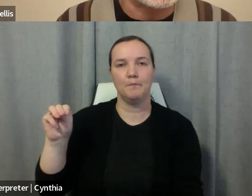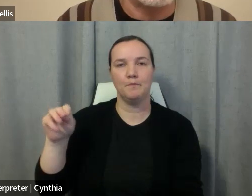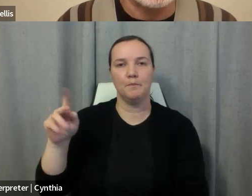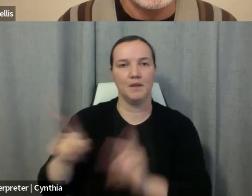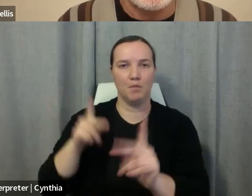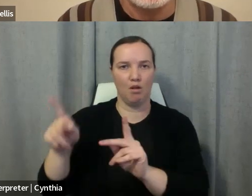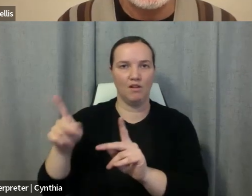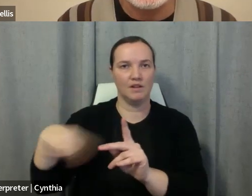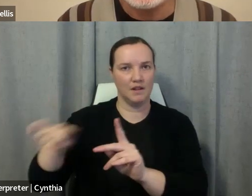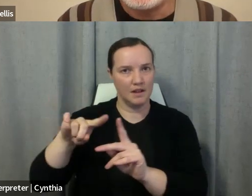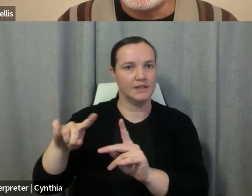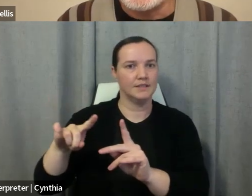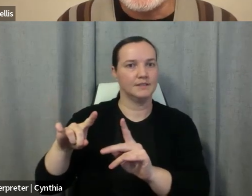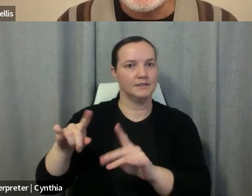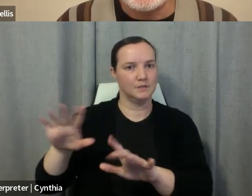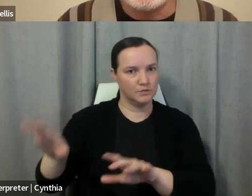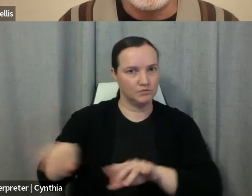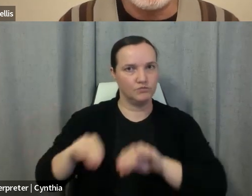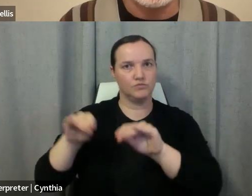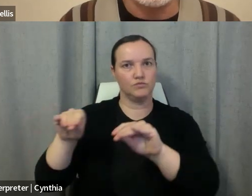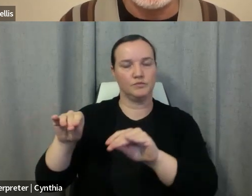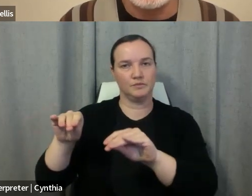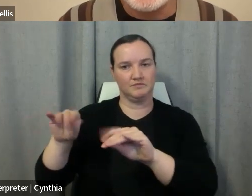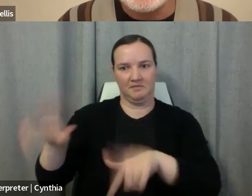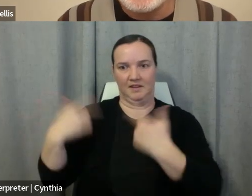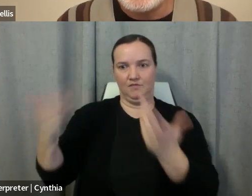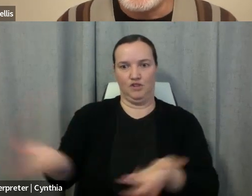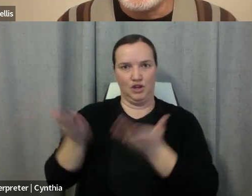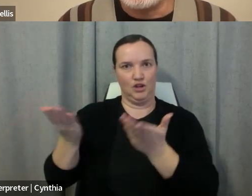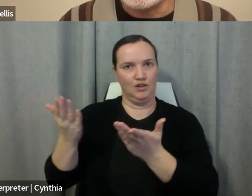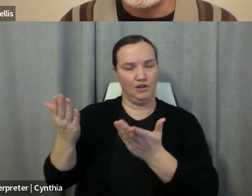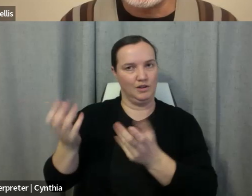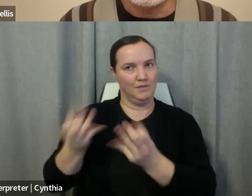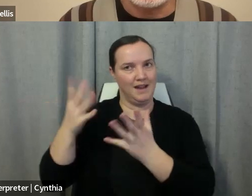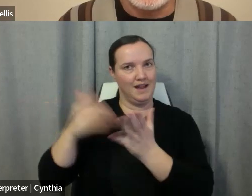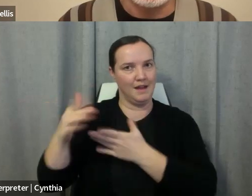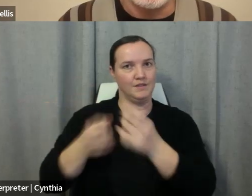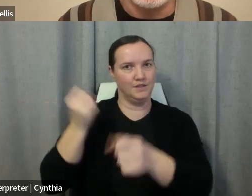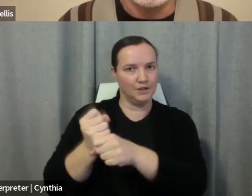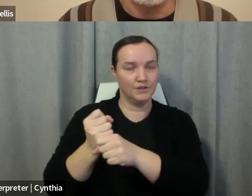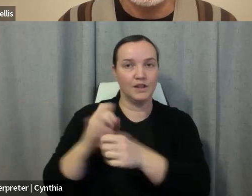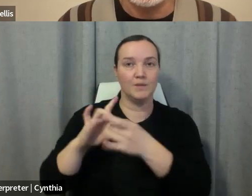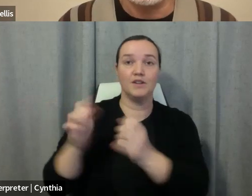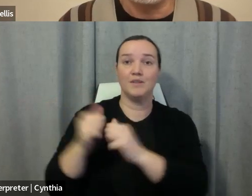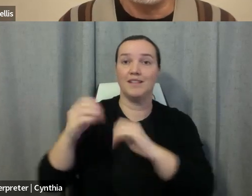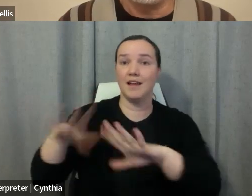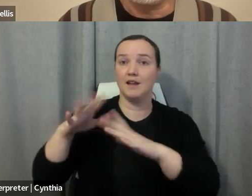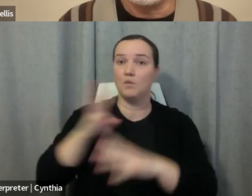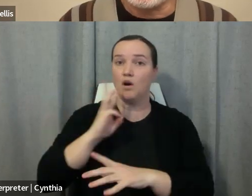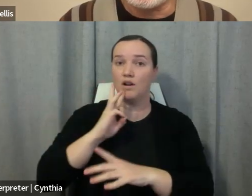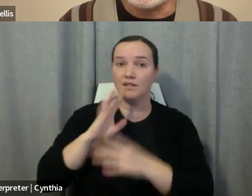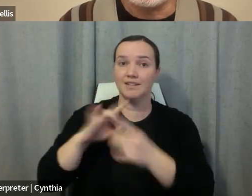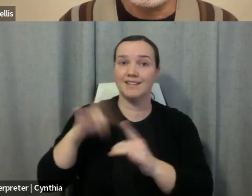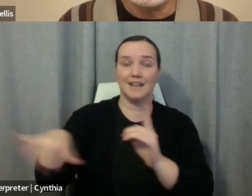Salish Sea have made their homes in this area for thousands of years, and their relationship to the lands and waters of this area